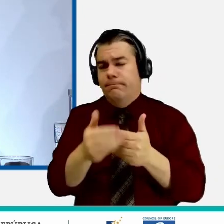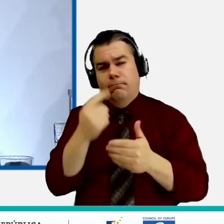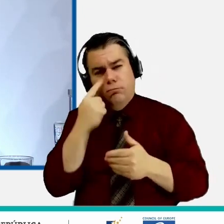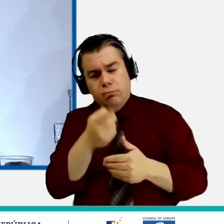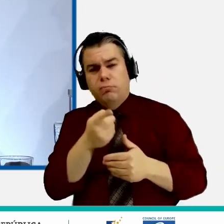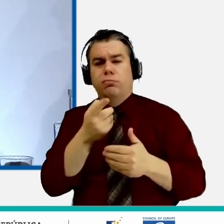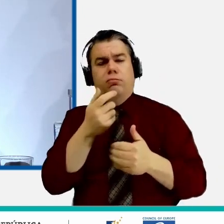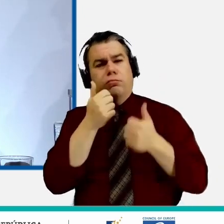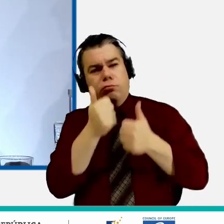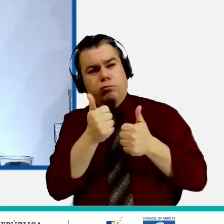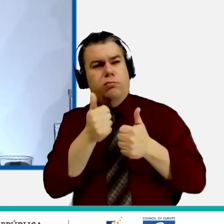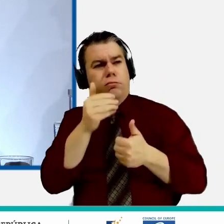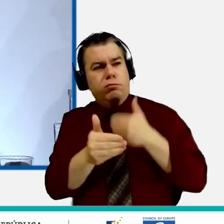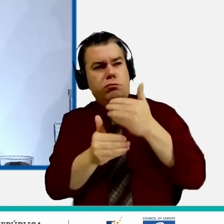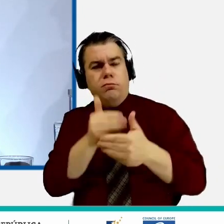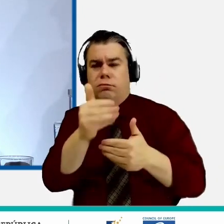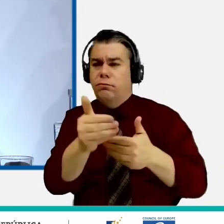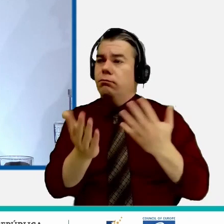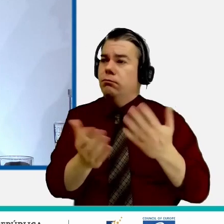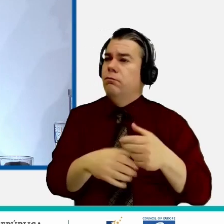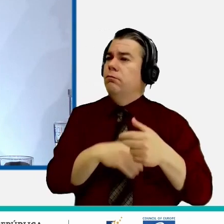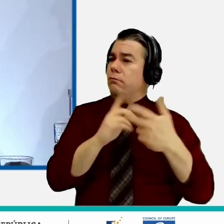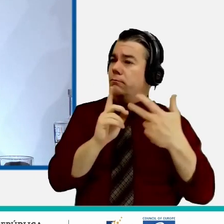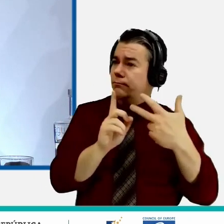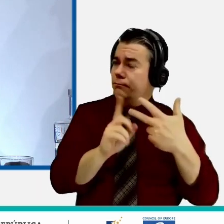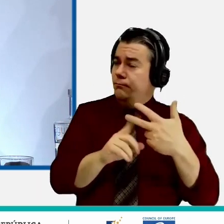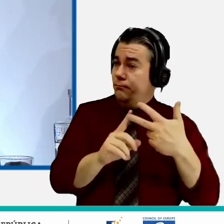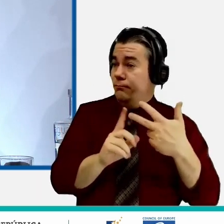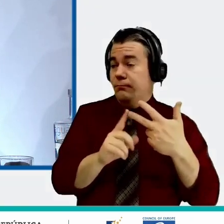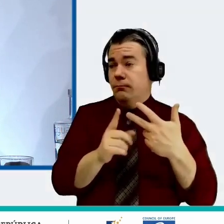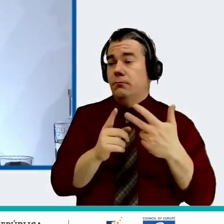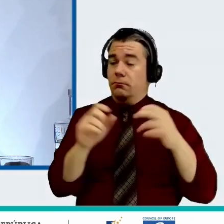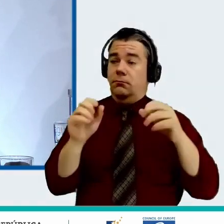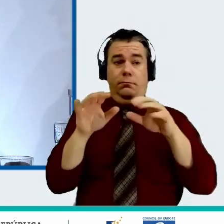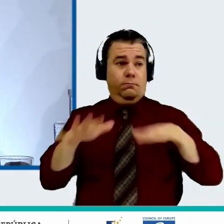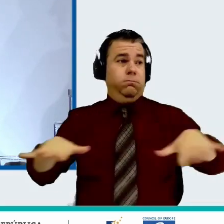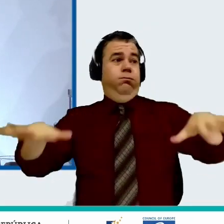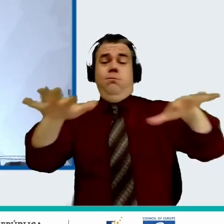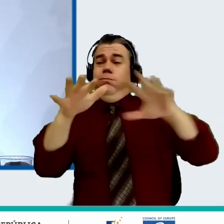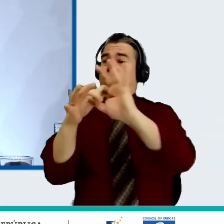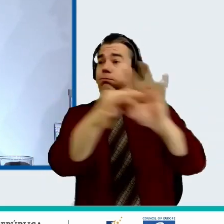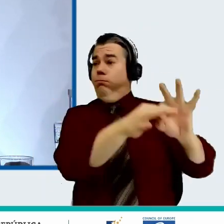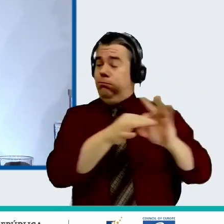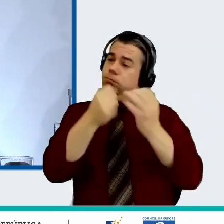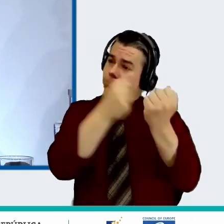and pathways. And third, supporting systems for regional collaboration and shared